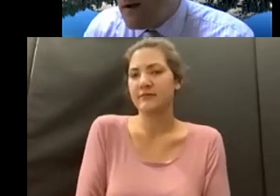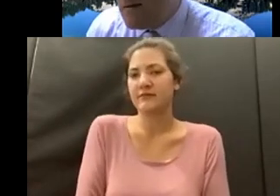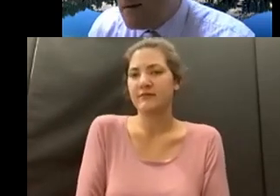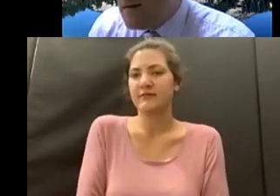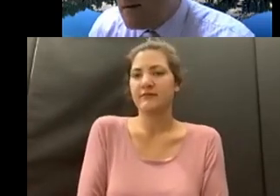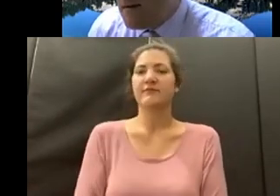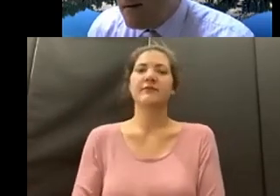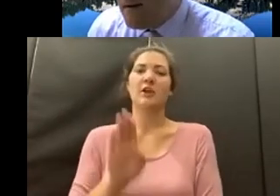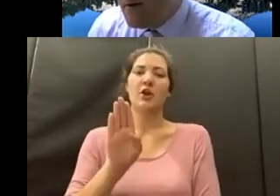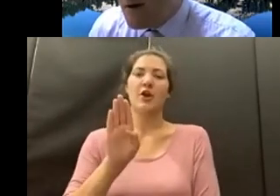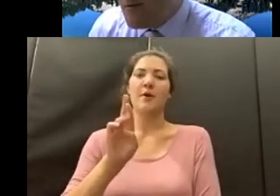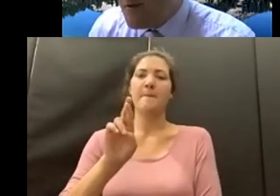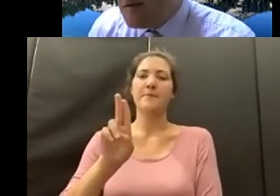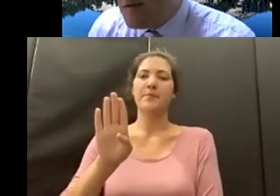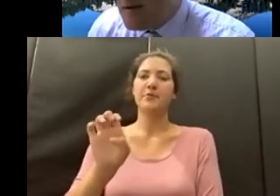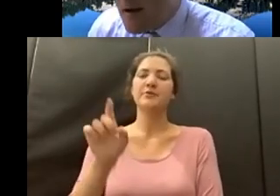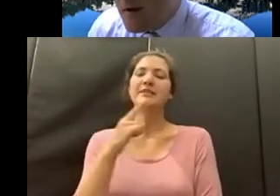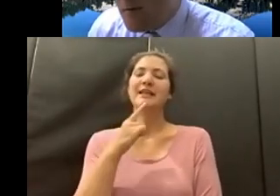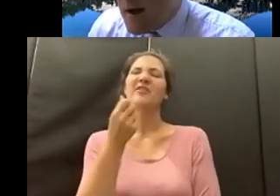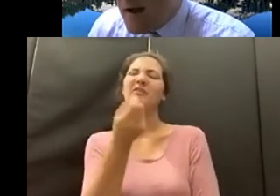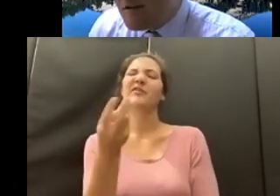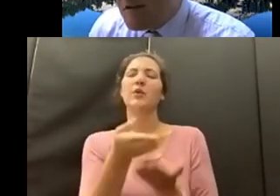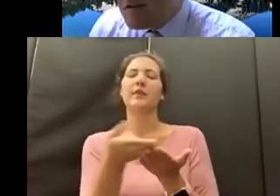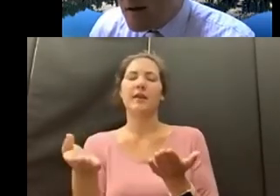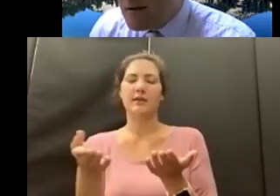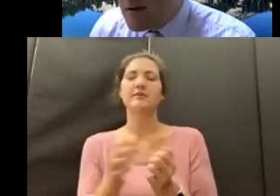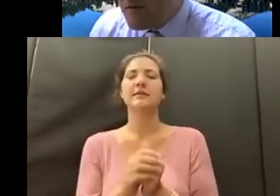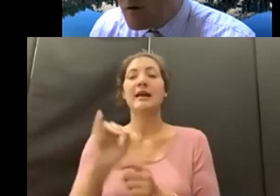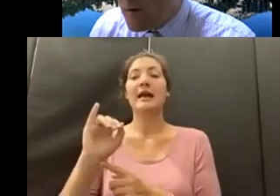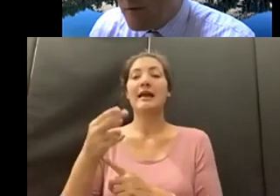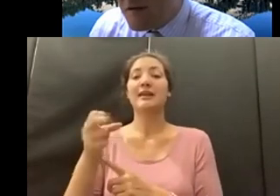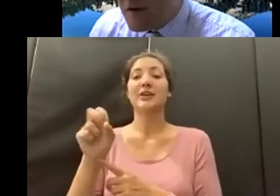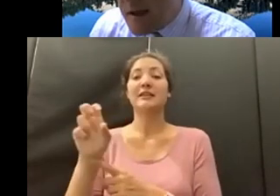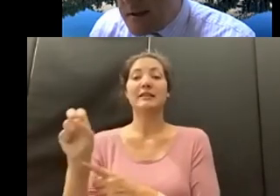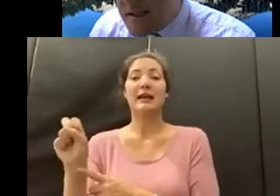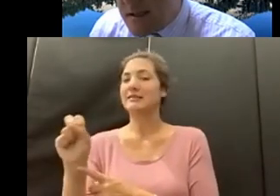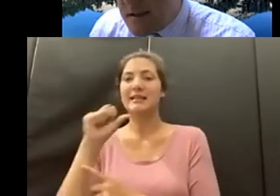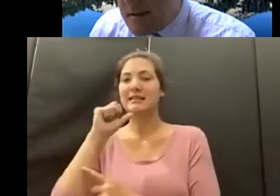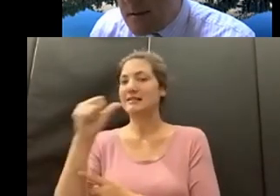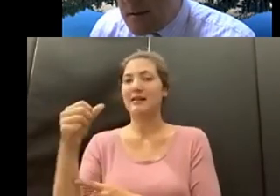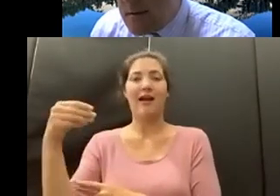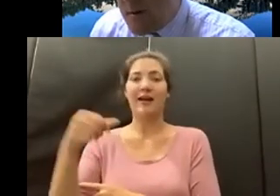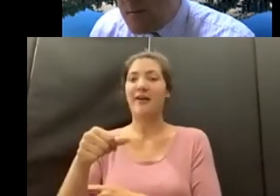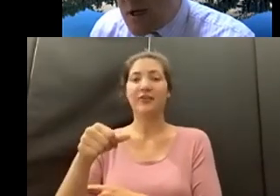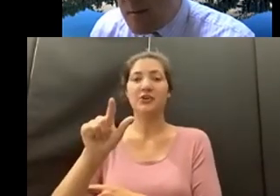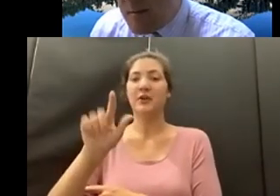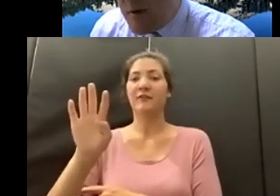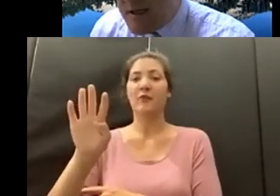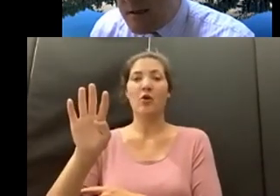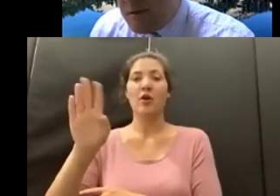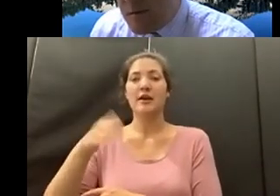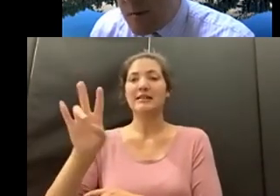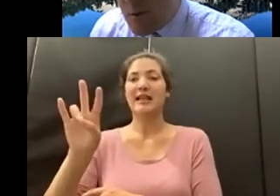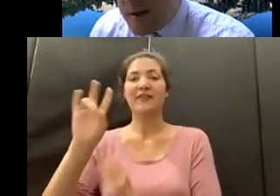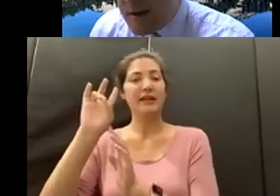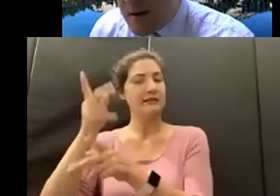Well, you know, and a couple things. Now, when IHSS does not cover 24/7 care, jog my memory, did it